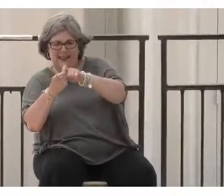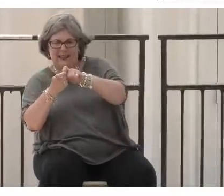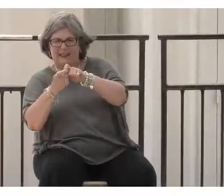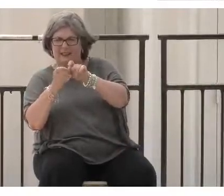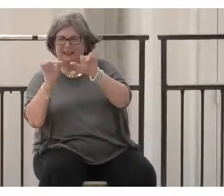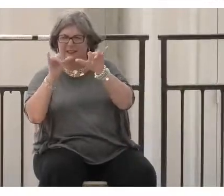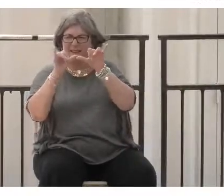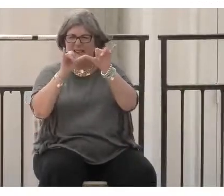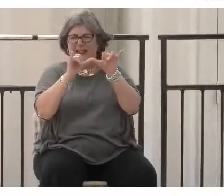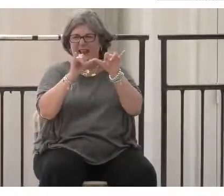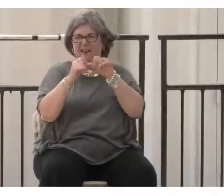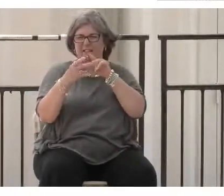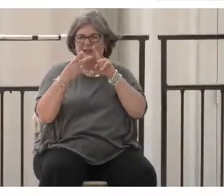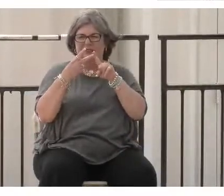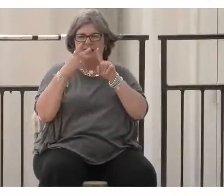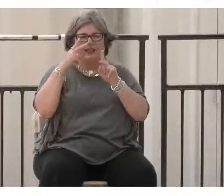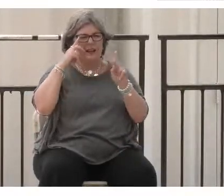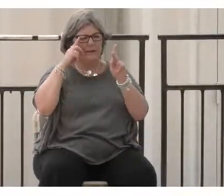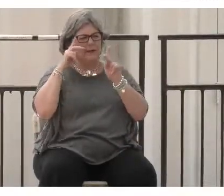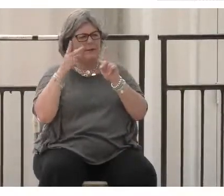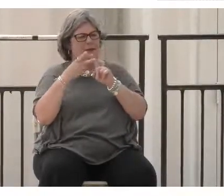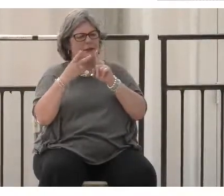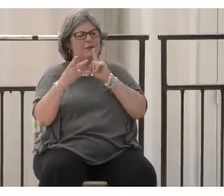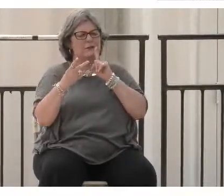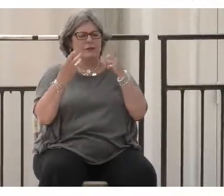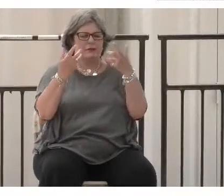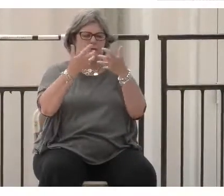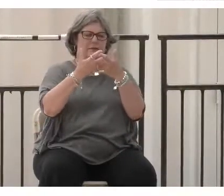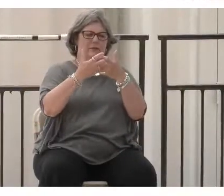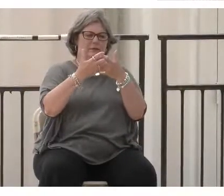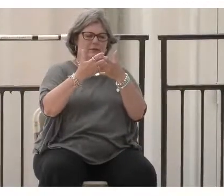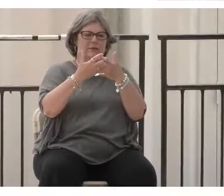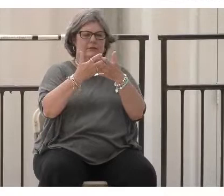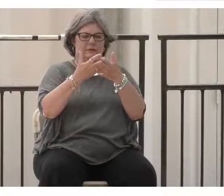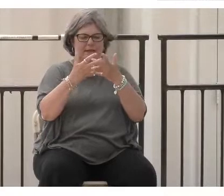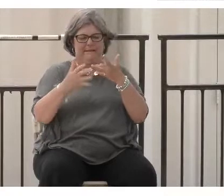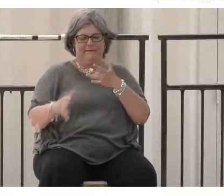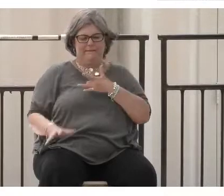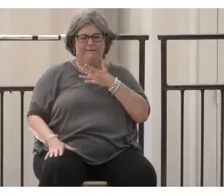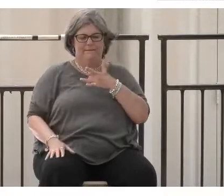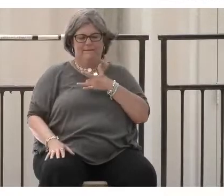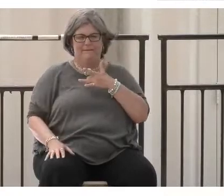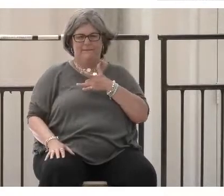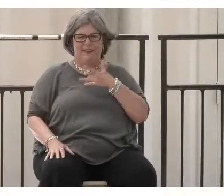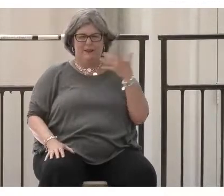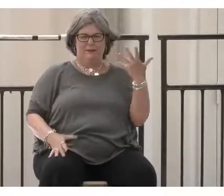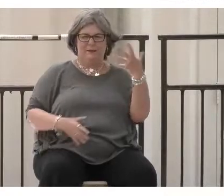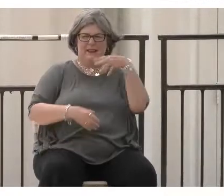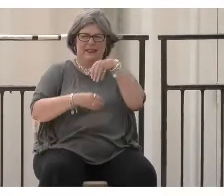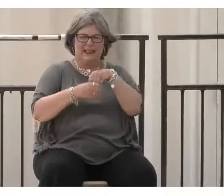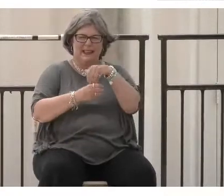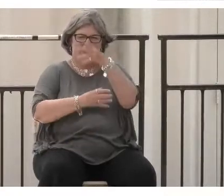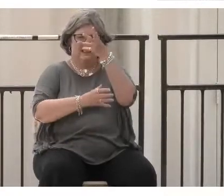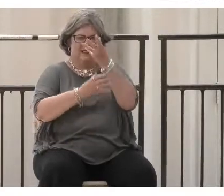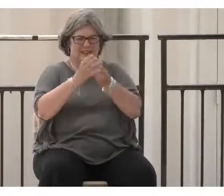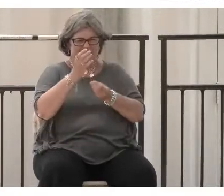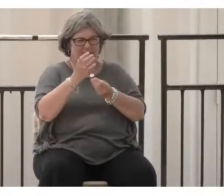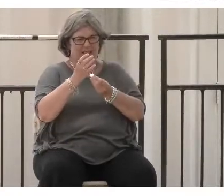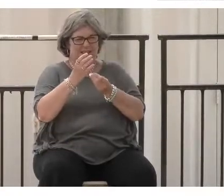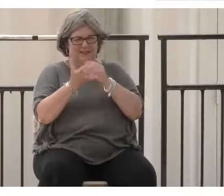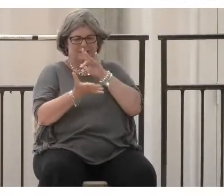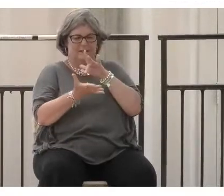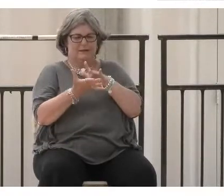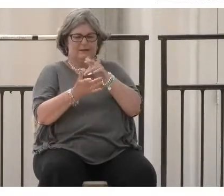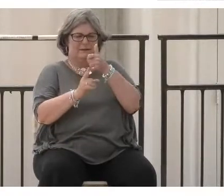of the prints are human scale. So you can actually almost feel yourself being within the courtyard itself,